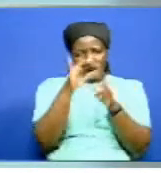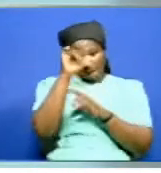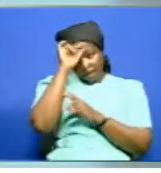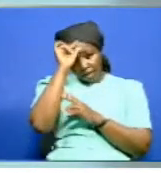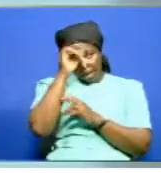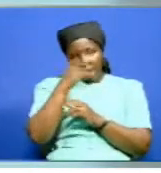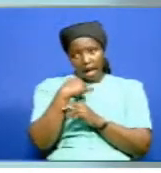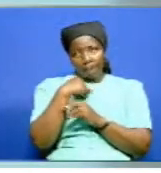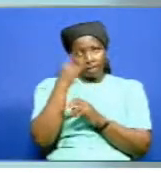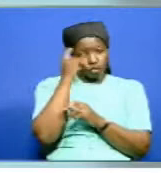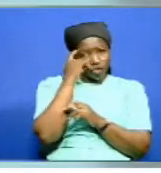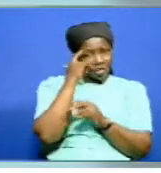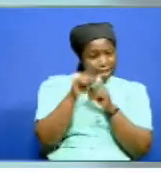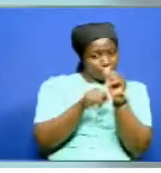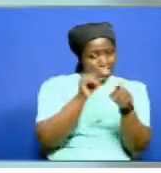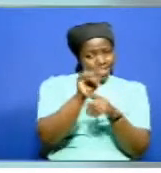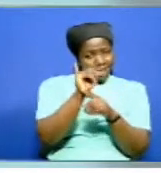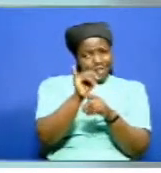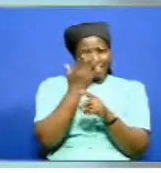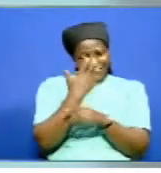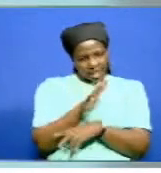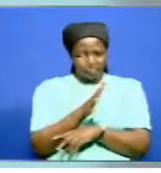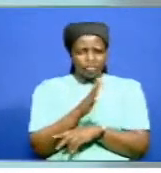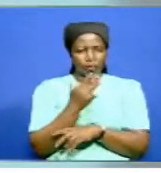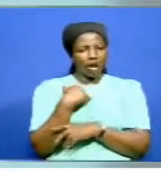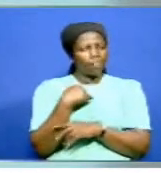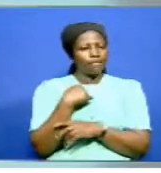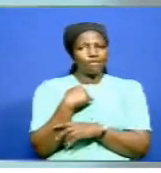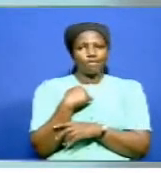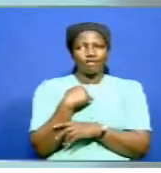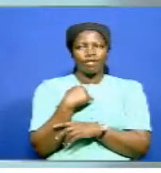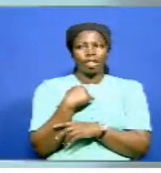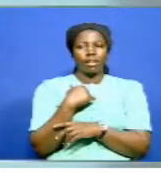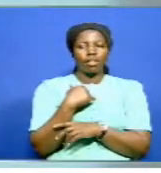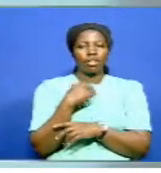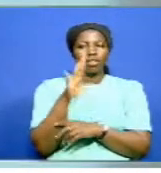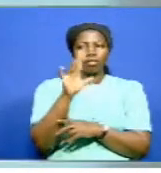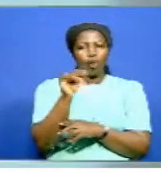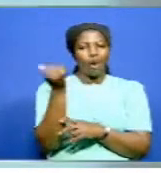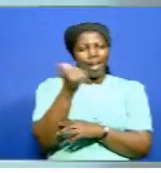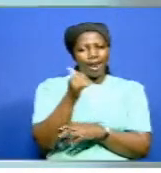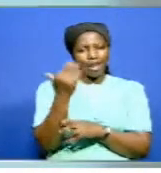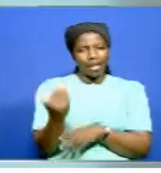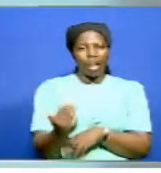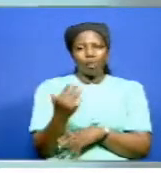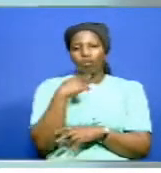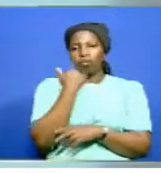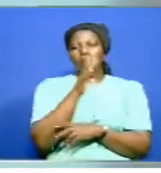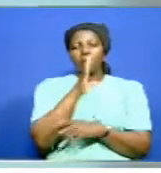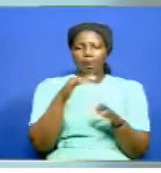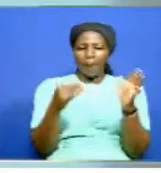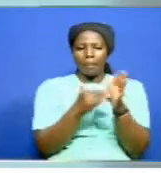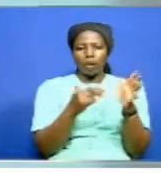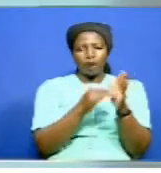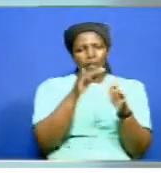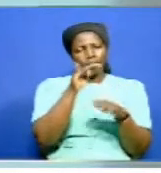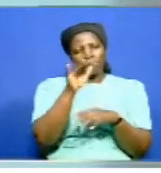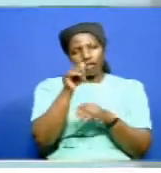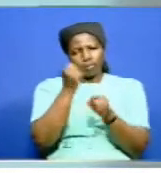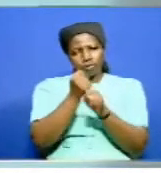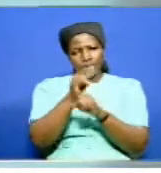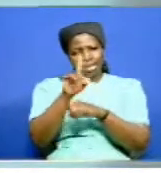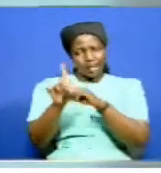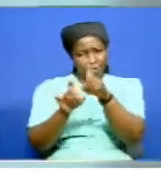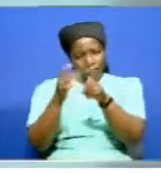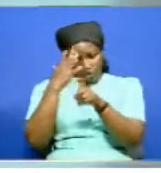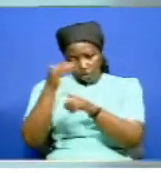thought about this back to back. So there is nobody, no candidate that will be denied opportunity to sit for exam either